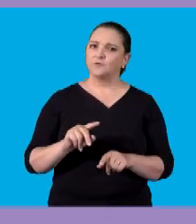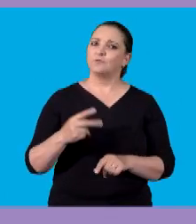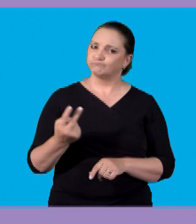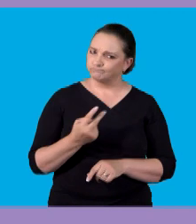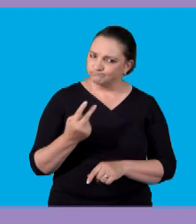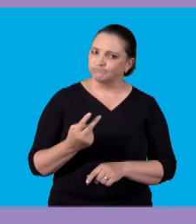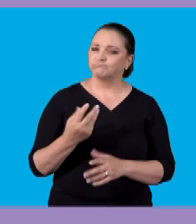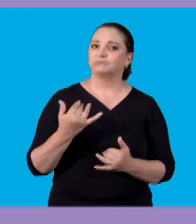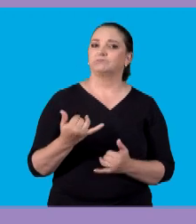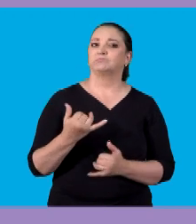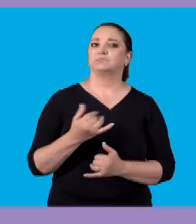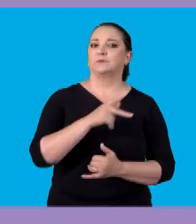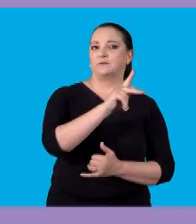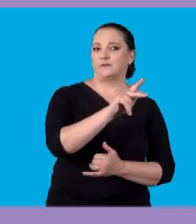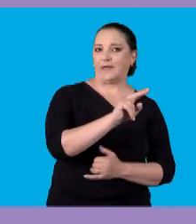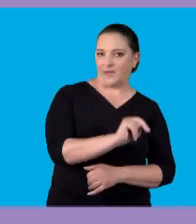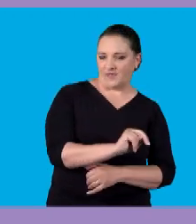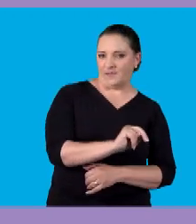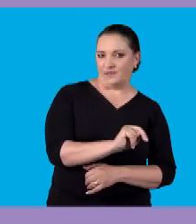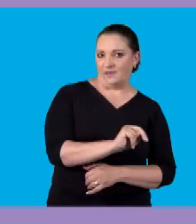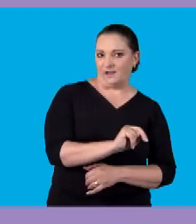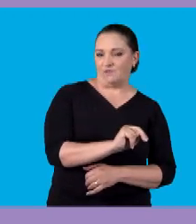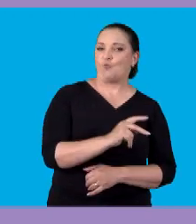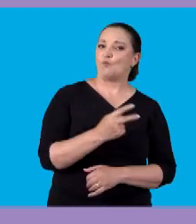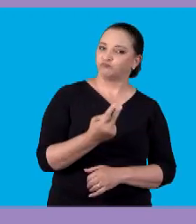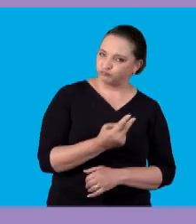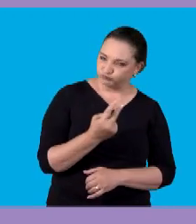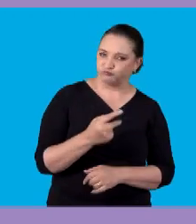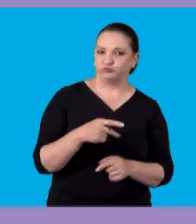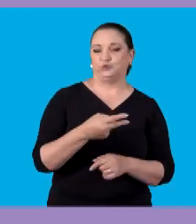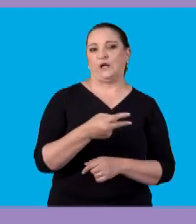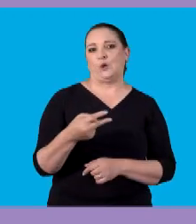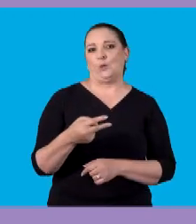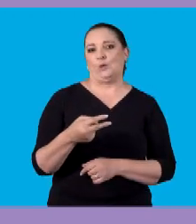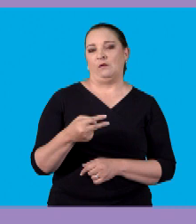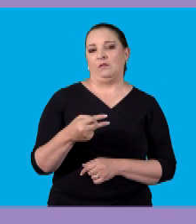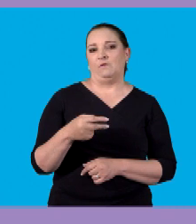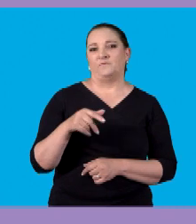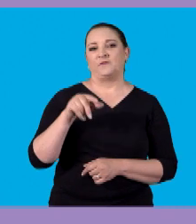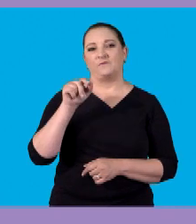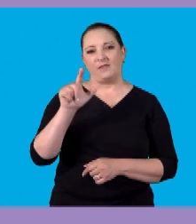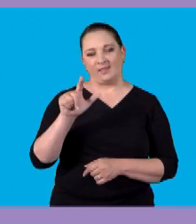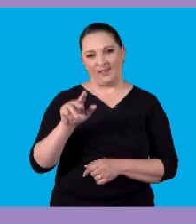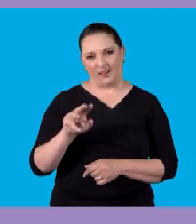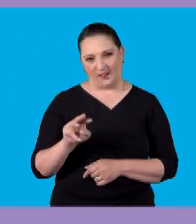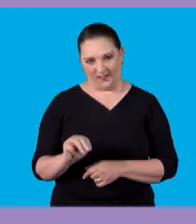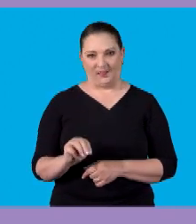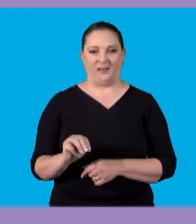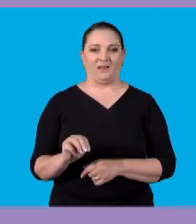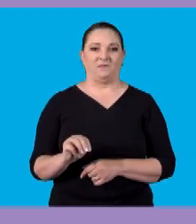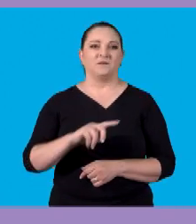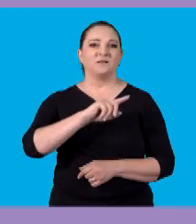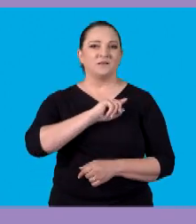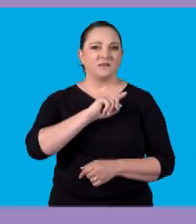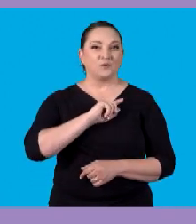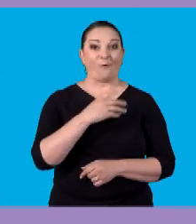is also equal to Kn, and that of course is also equals